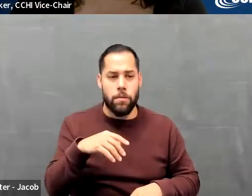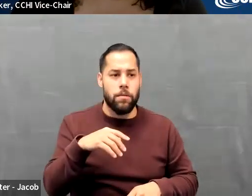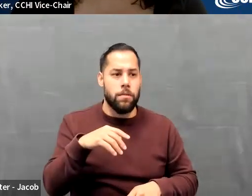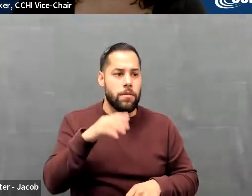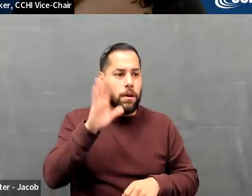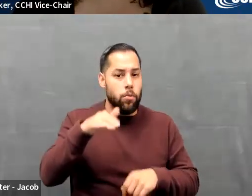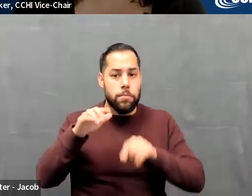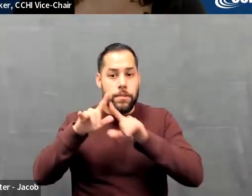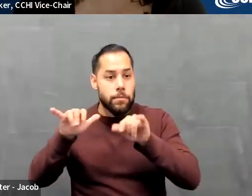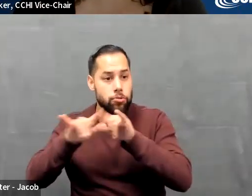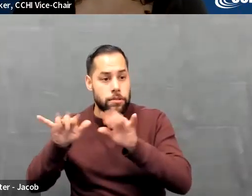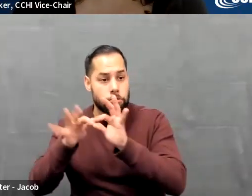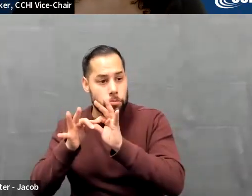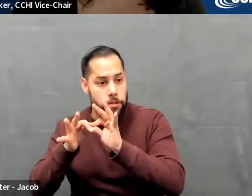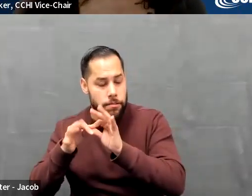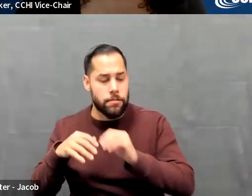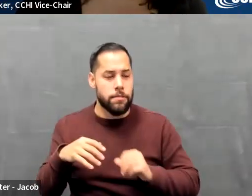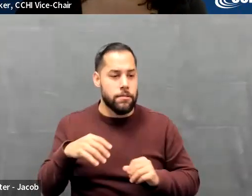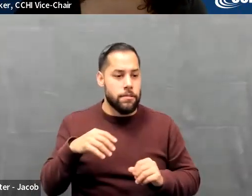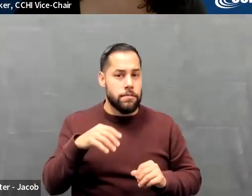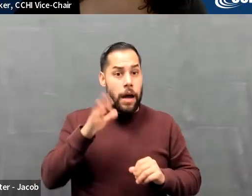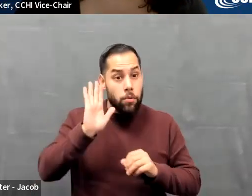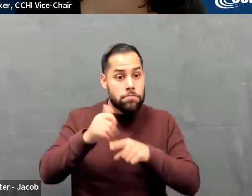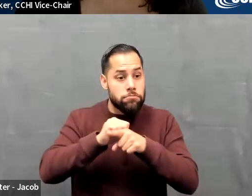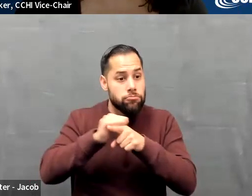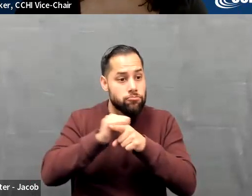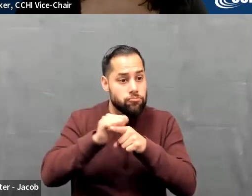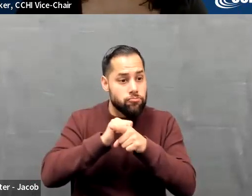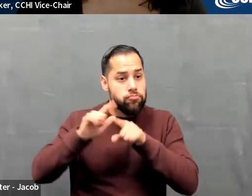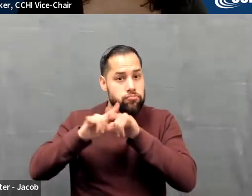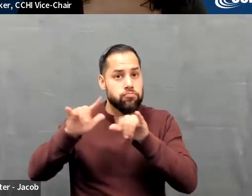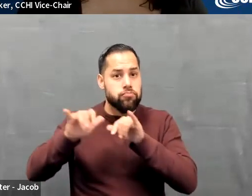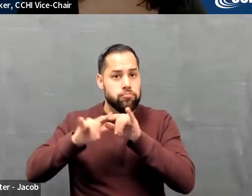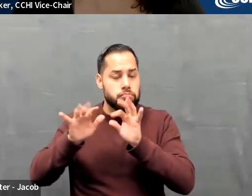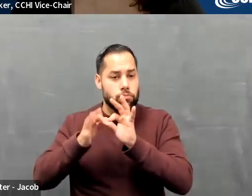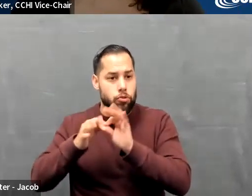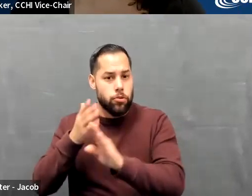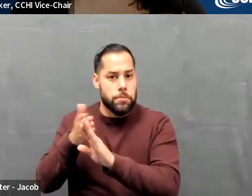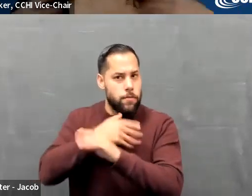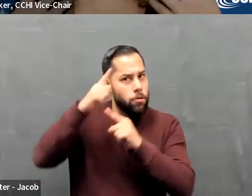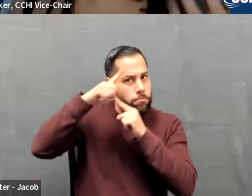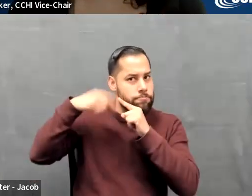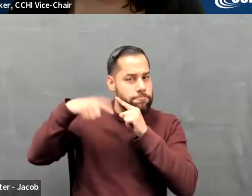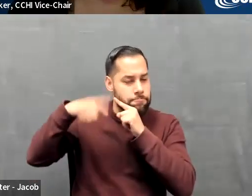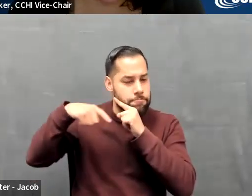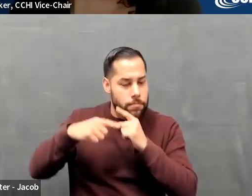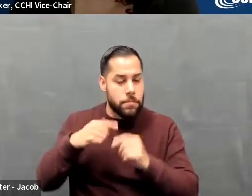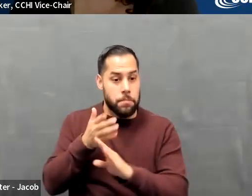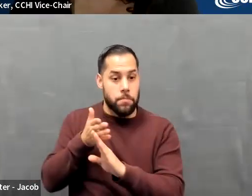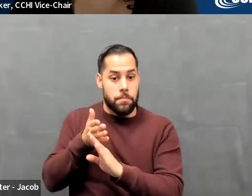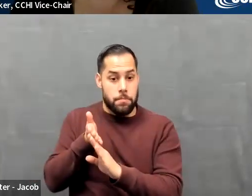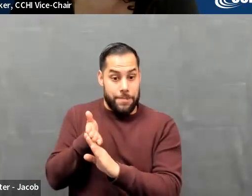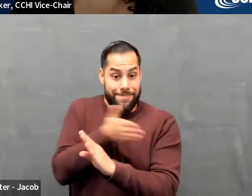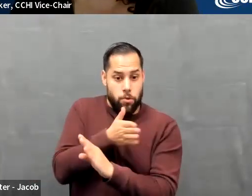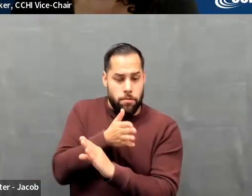a simultaneous interpreting assignment, I will practice some simultaneous interpreting ahead of time. And then right before